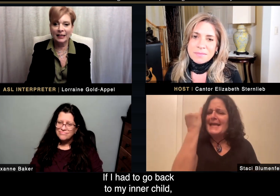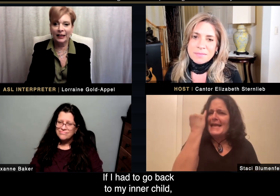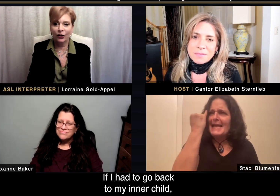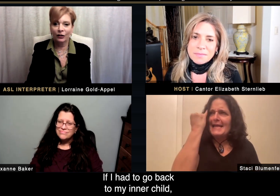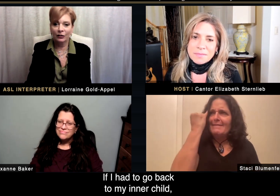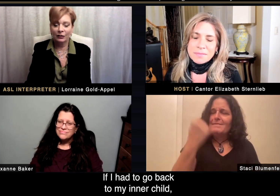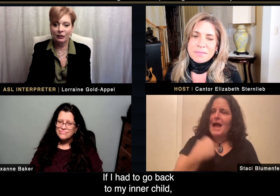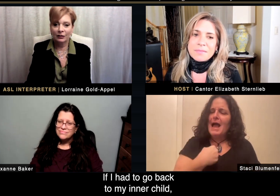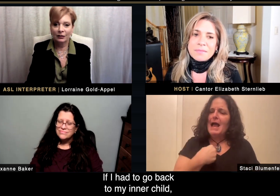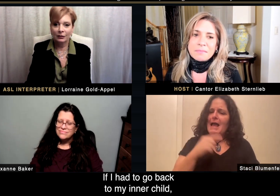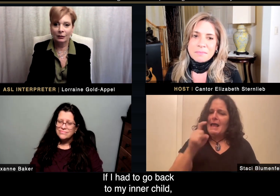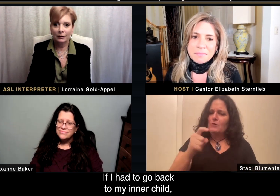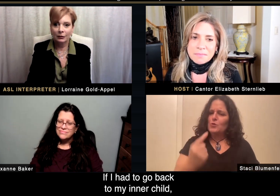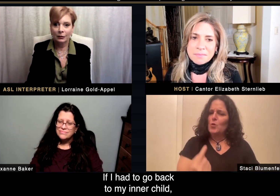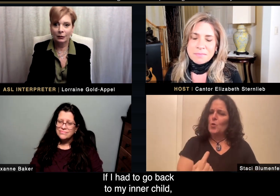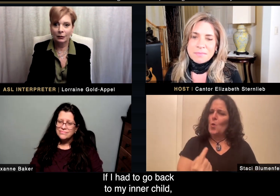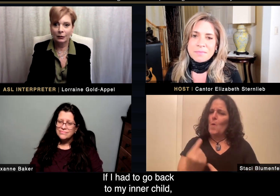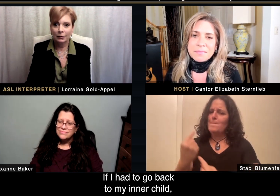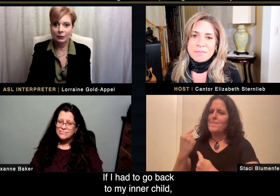this year.